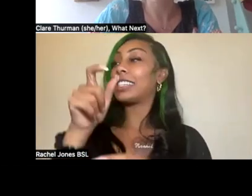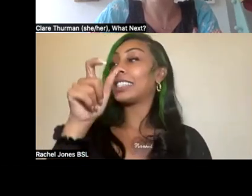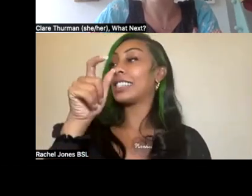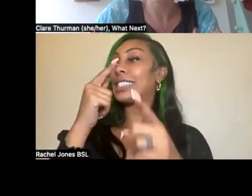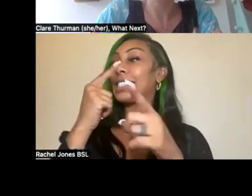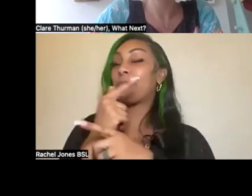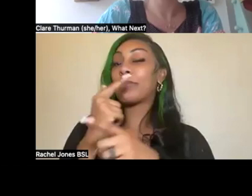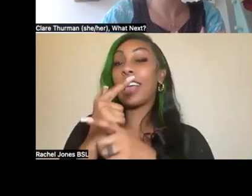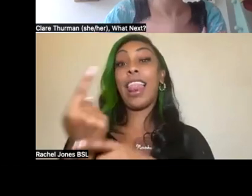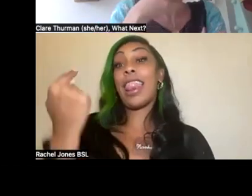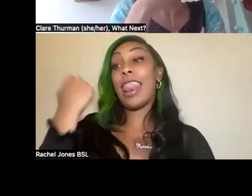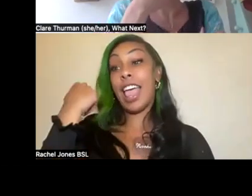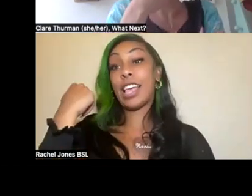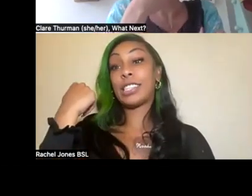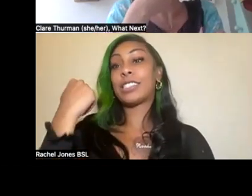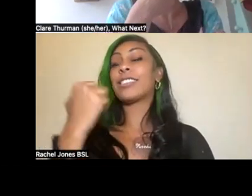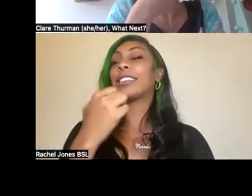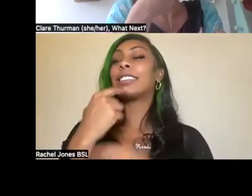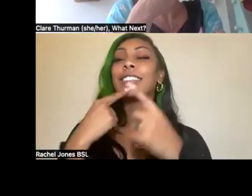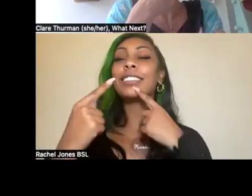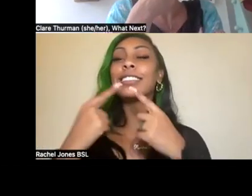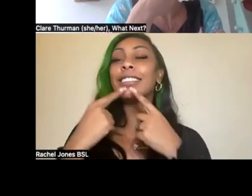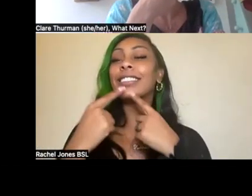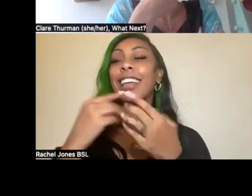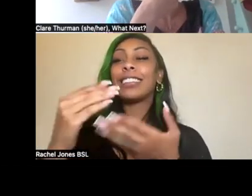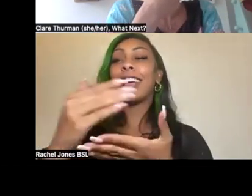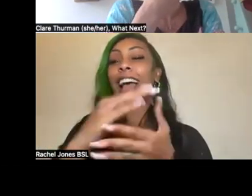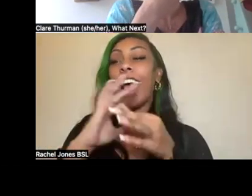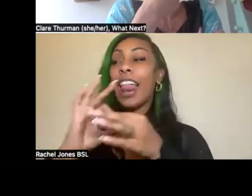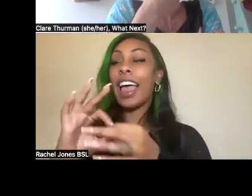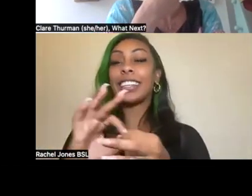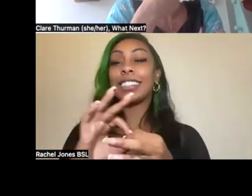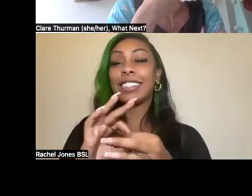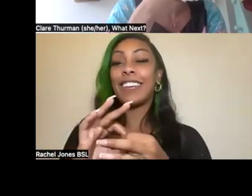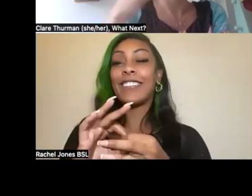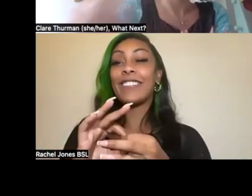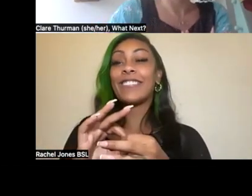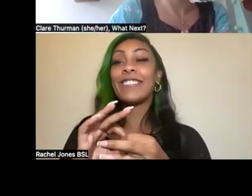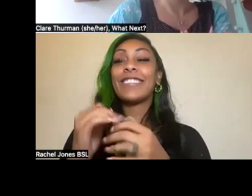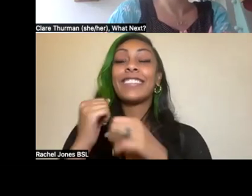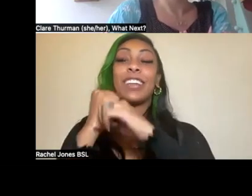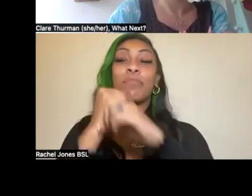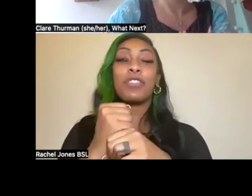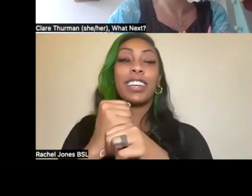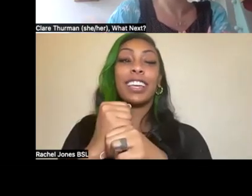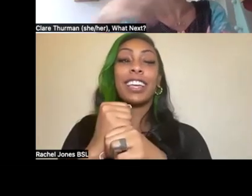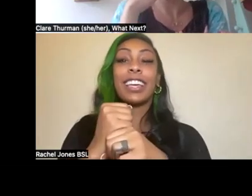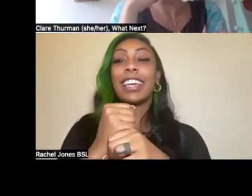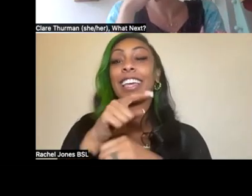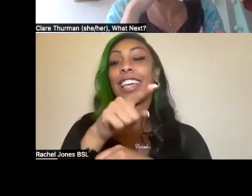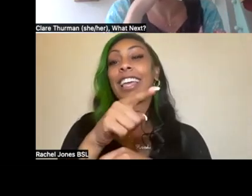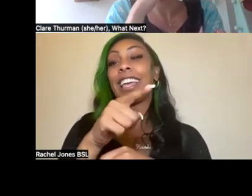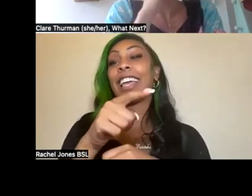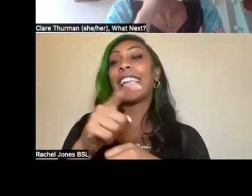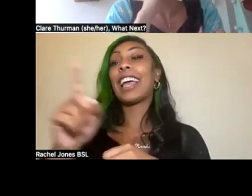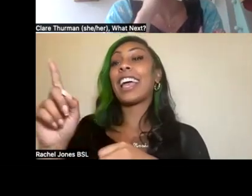end of last week, it was the data collecting, which I just wanted to bring into the frame of this week, because I just thought that